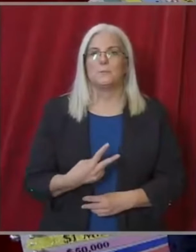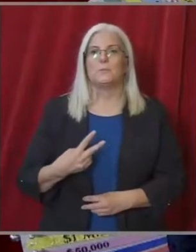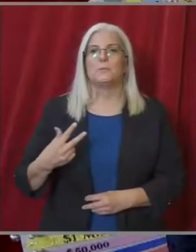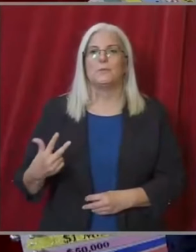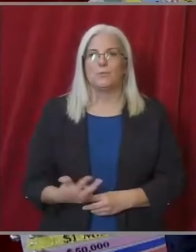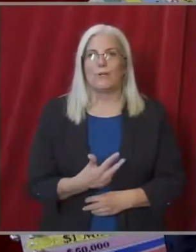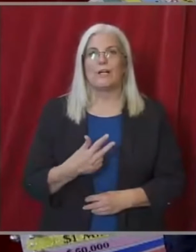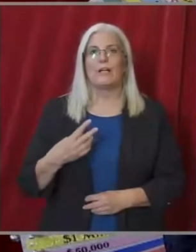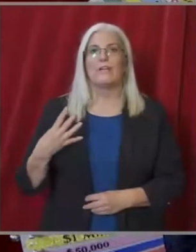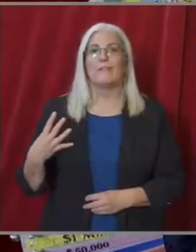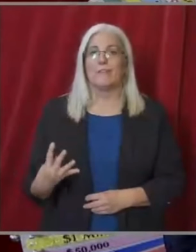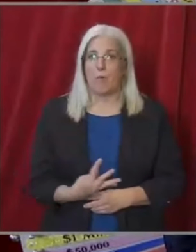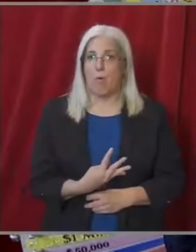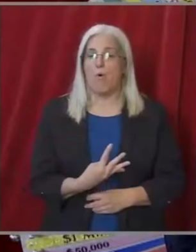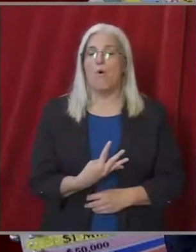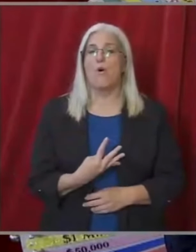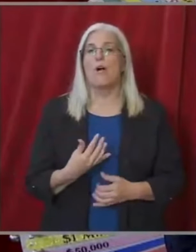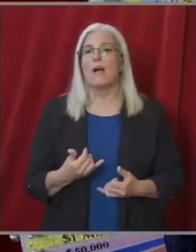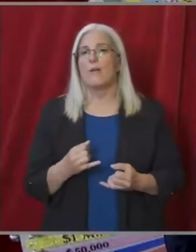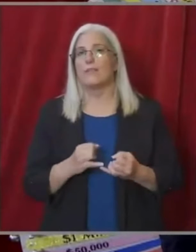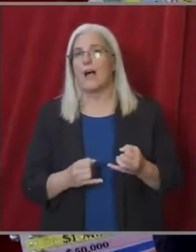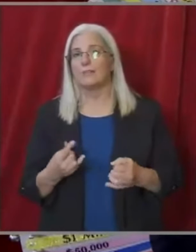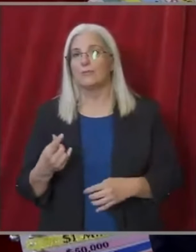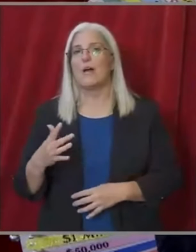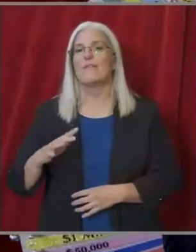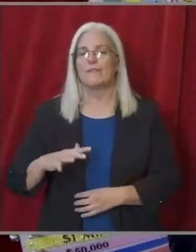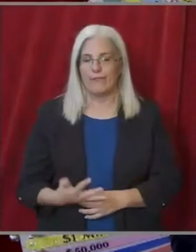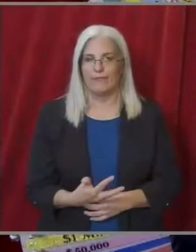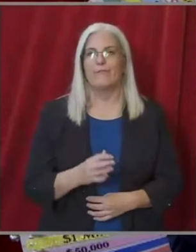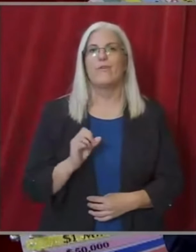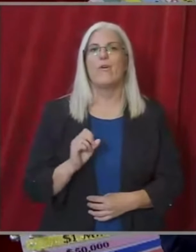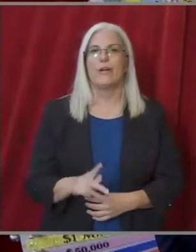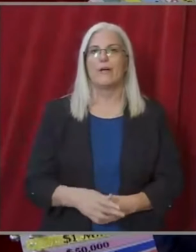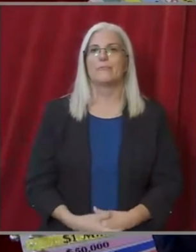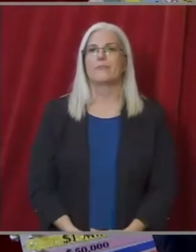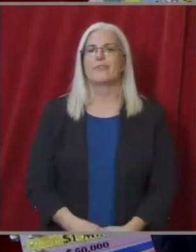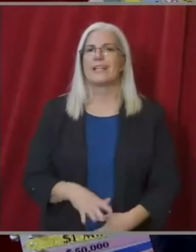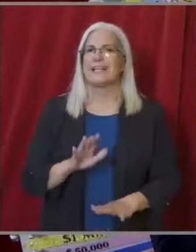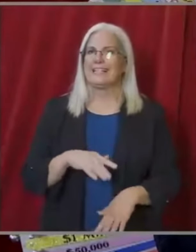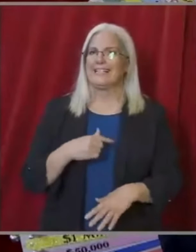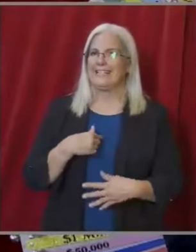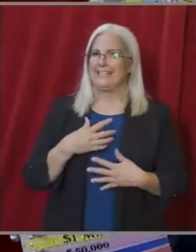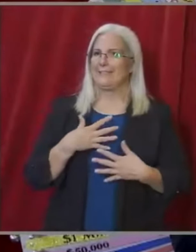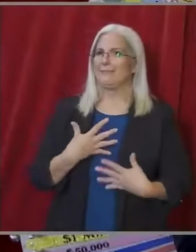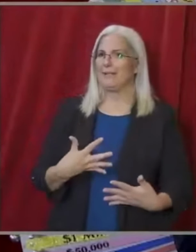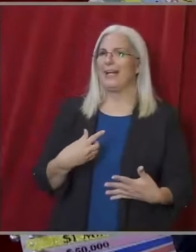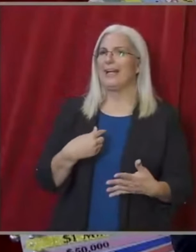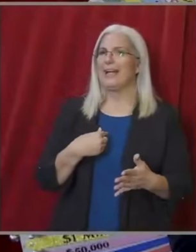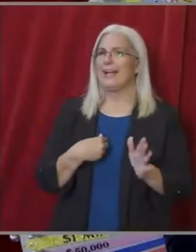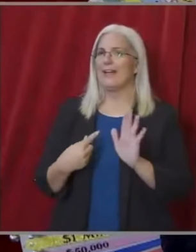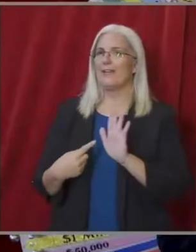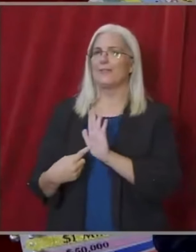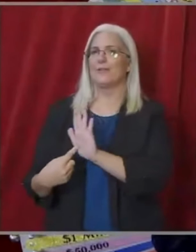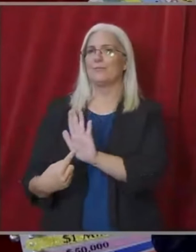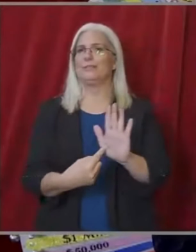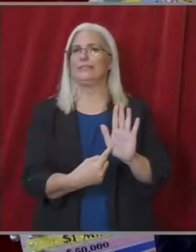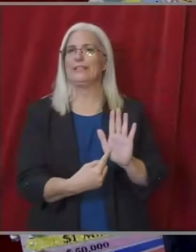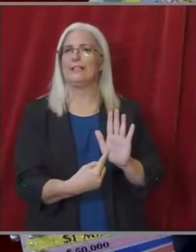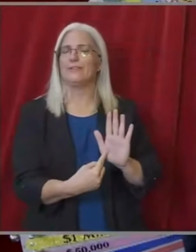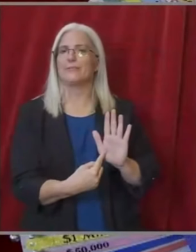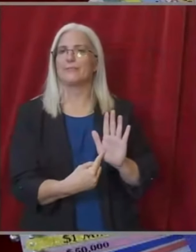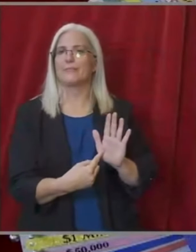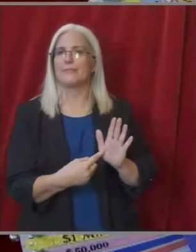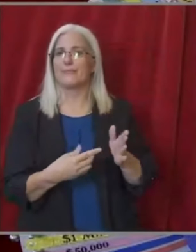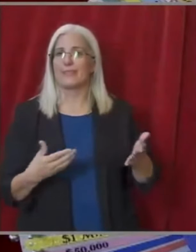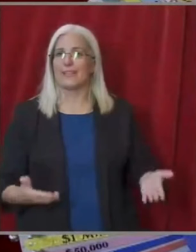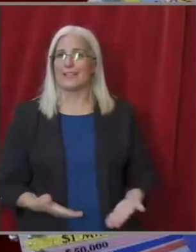four, and five. And I have to admit that, you know, since I represent this area, I got to go rah-rah, Sacramento, Yolo County, so we're going to